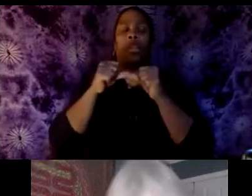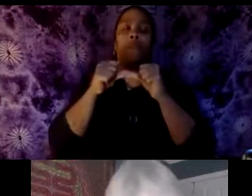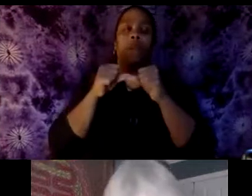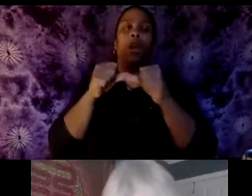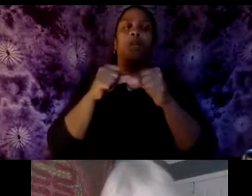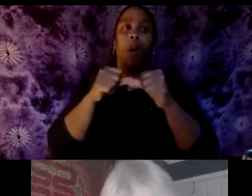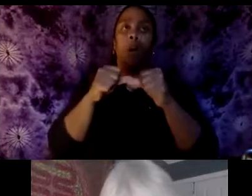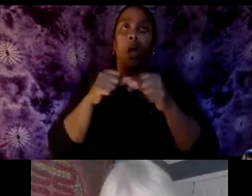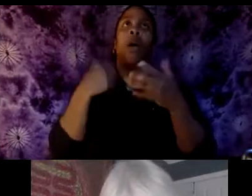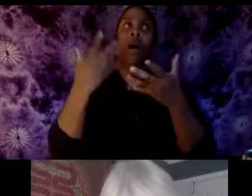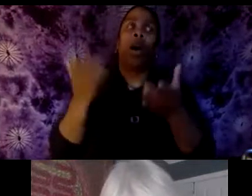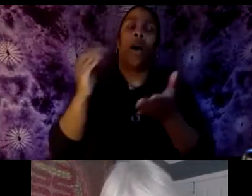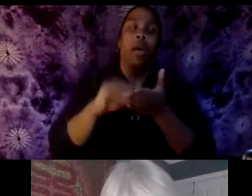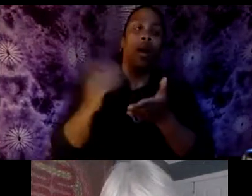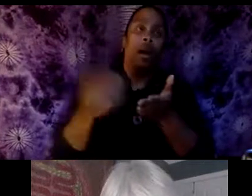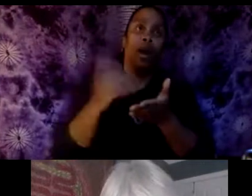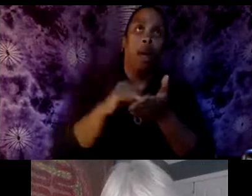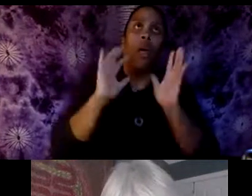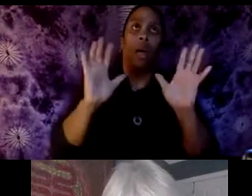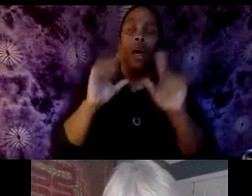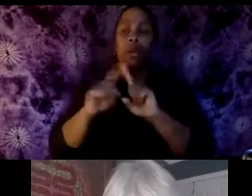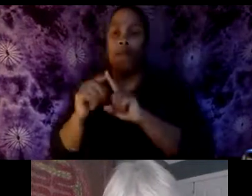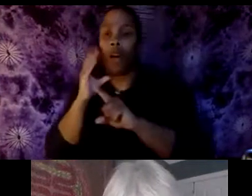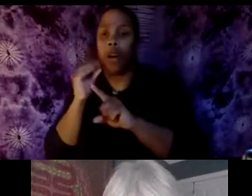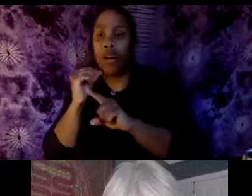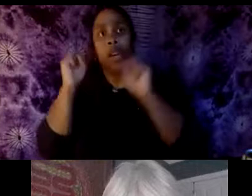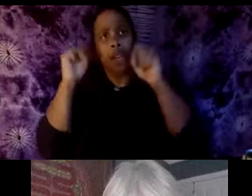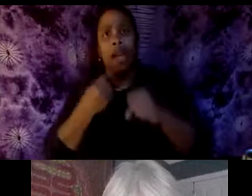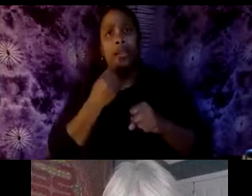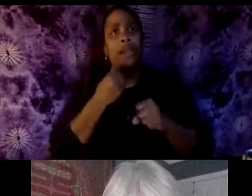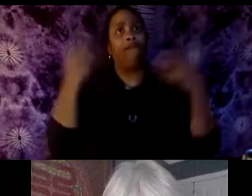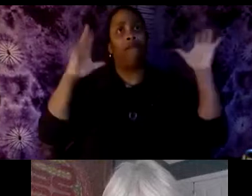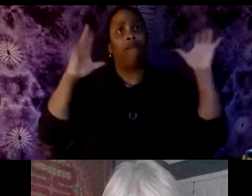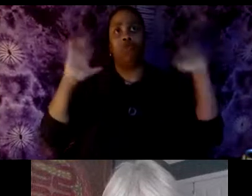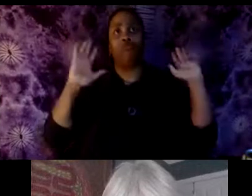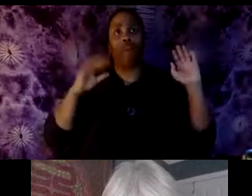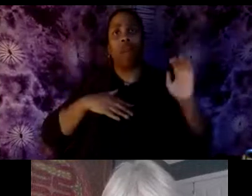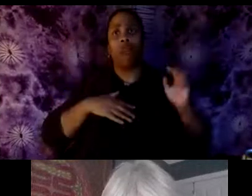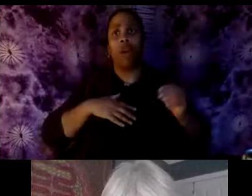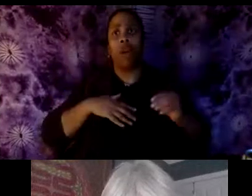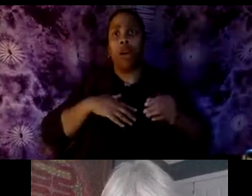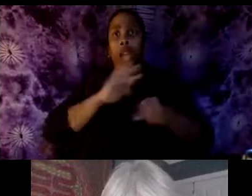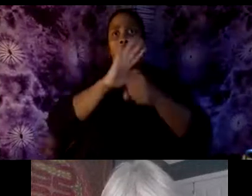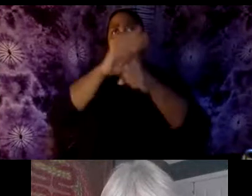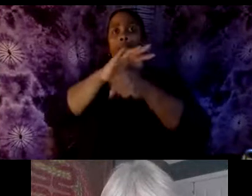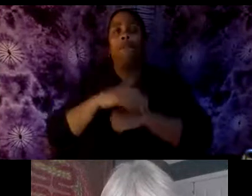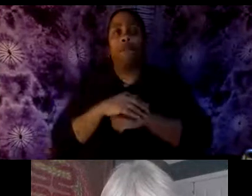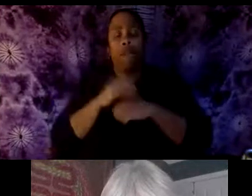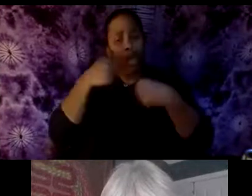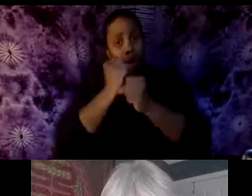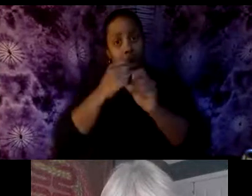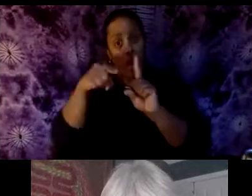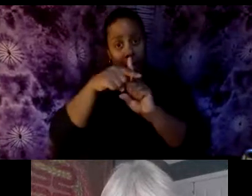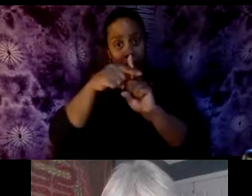allowing yourself, like Laureli said, you can say, I've had enough and I'm just done, and, you know, make it a positive lesson. But also,